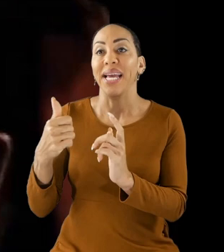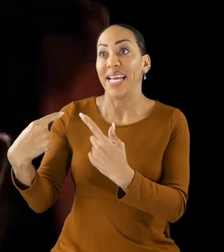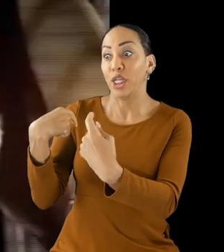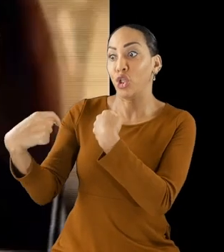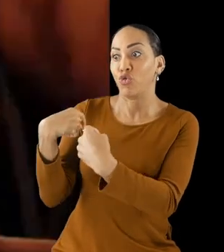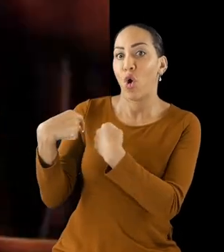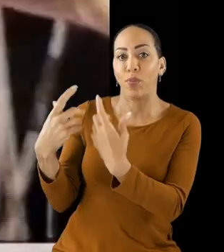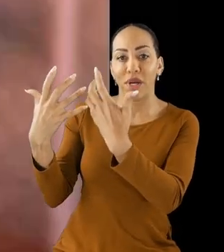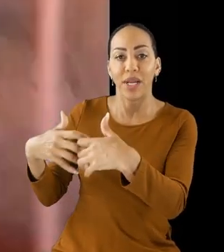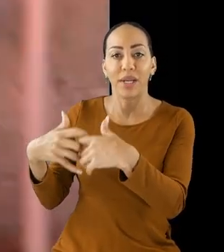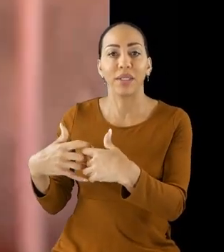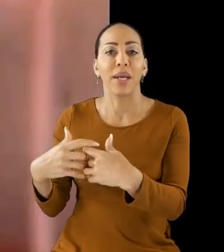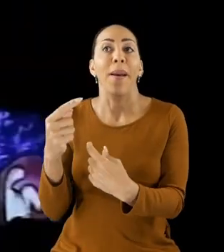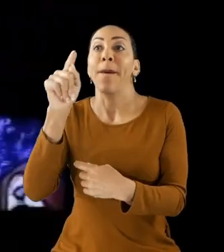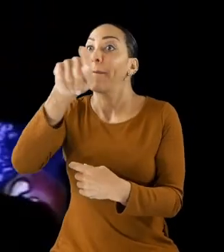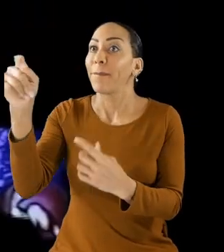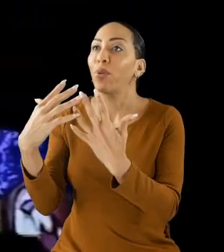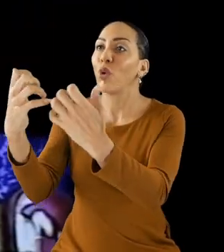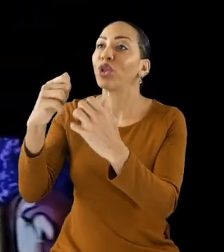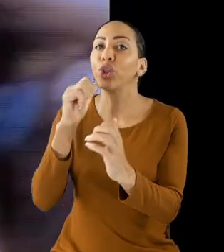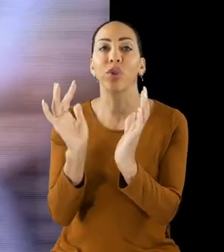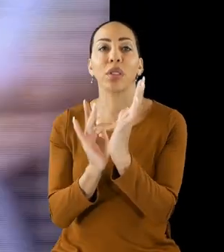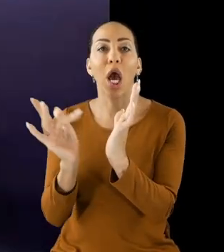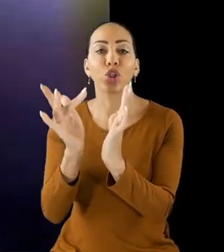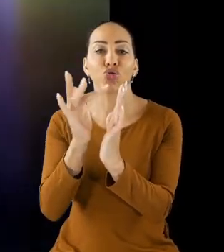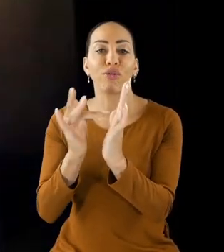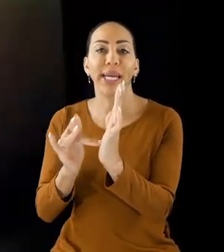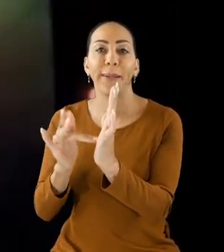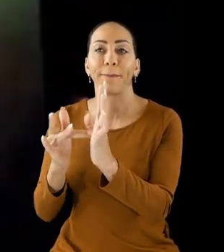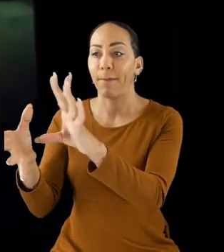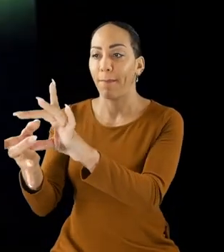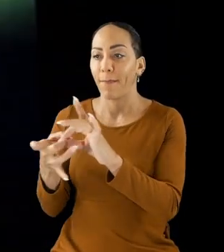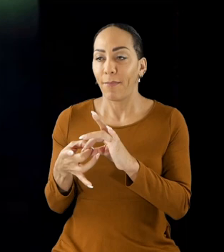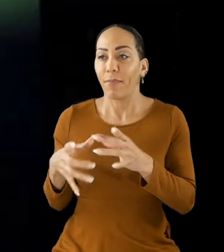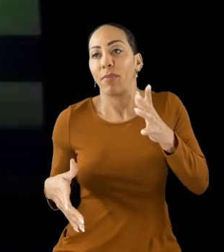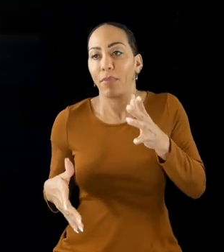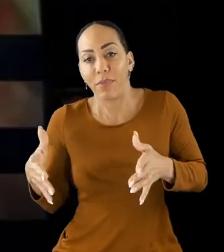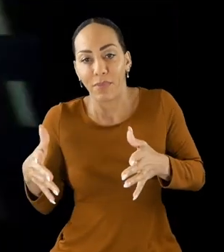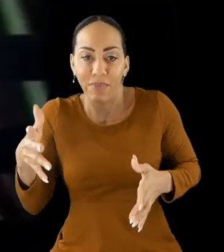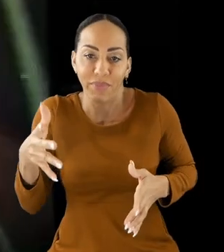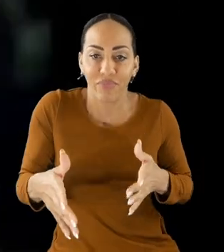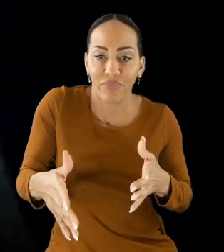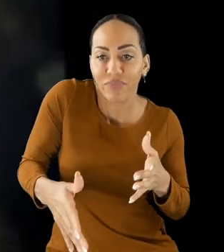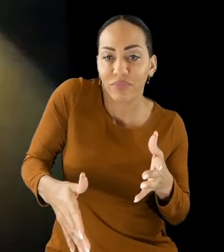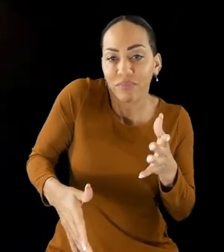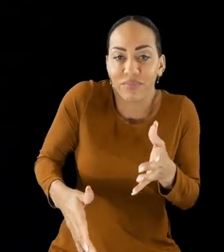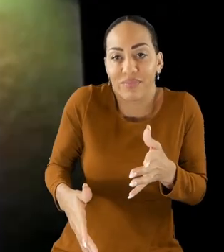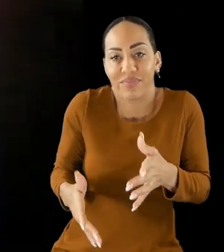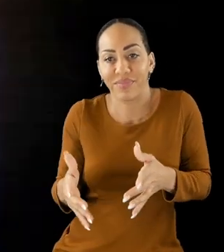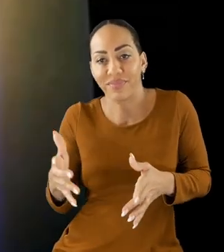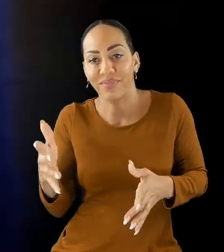technology and by his audience, who use touchscreen computers, you see at the bottom there, to activate robotic manipulations of his